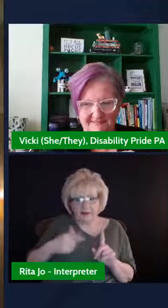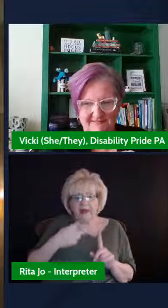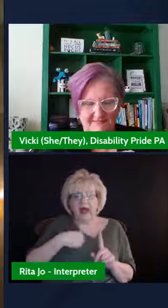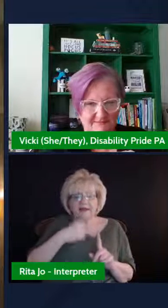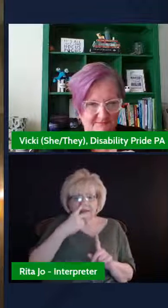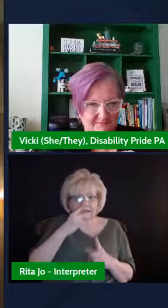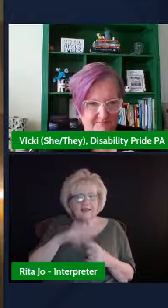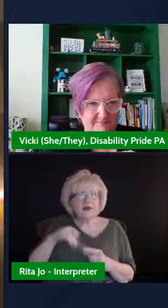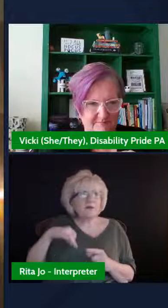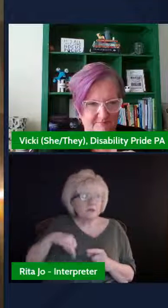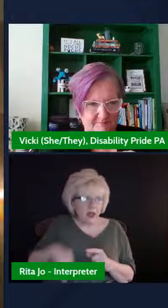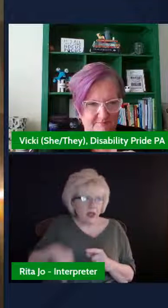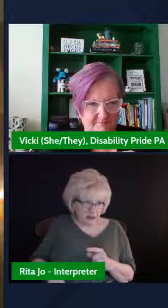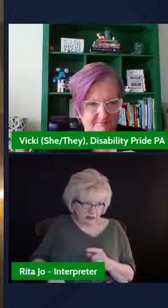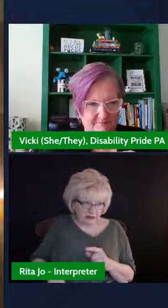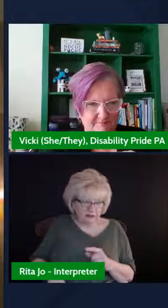merit